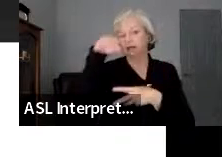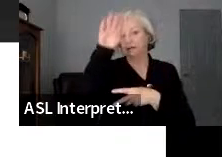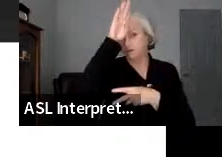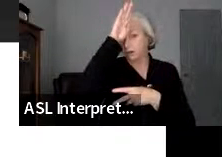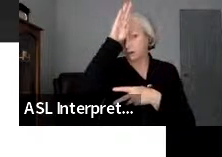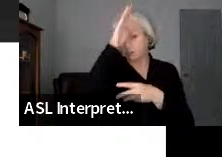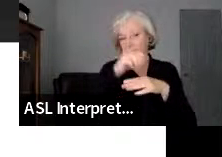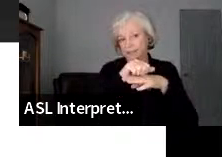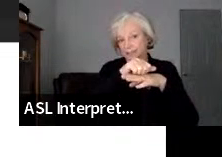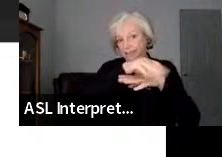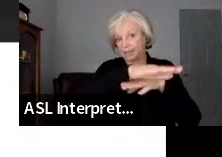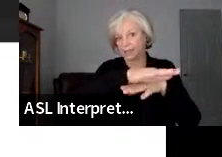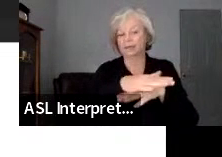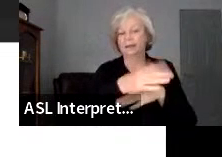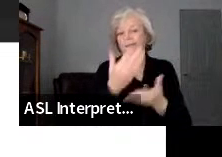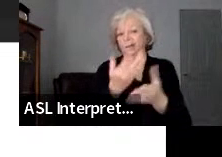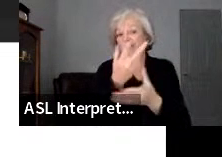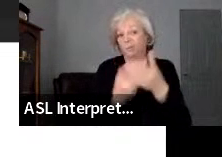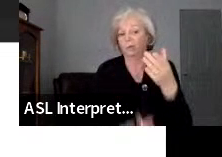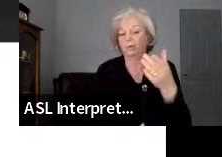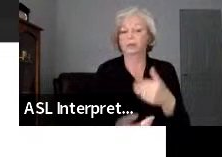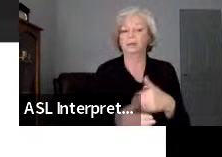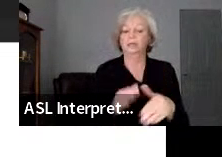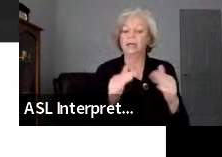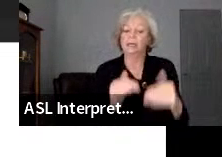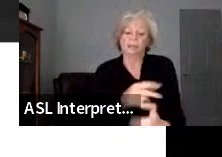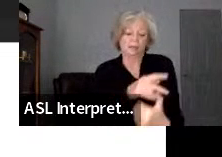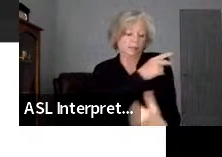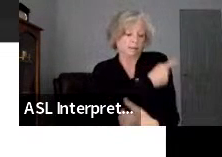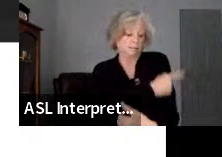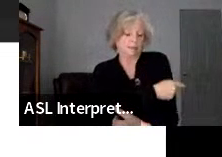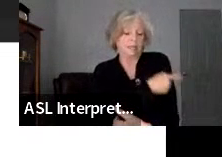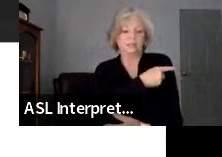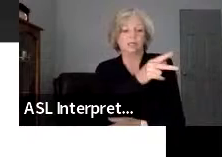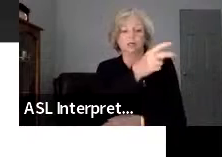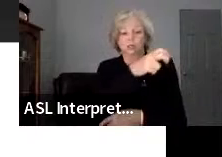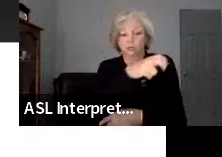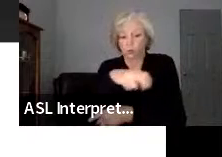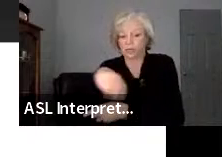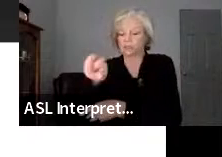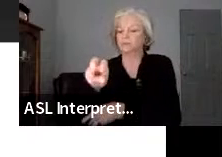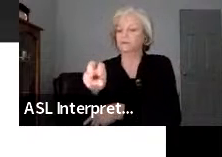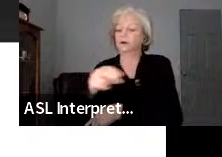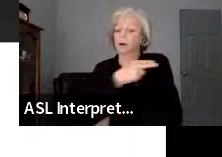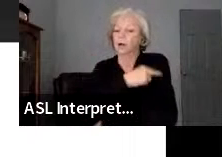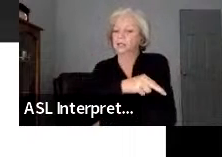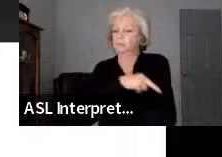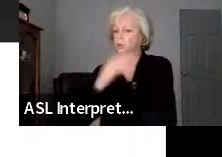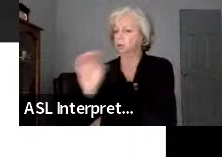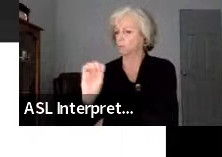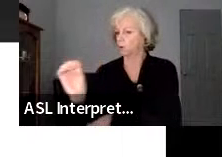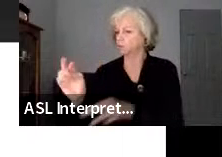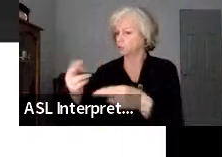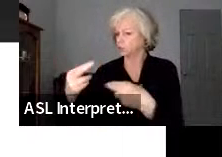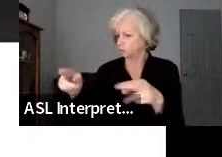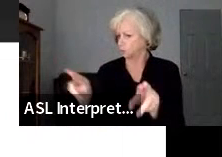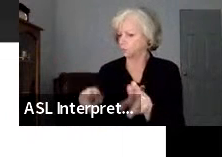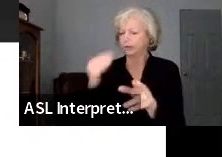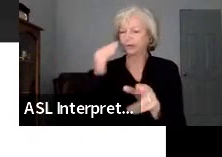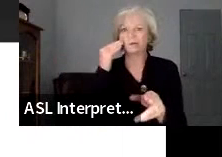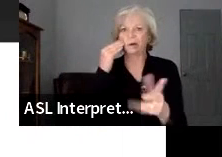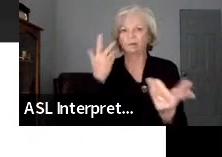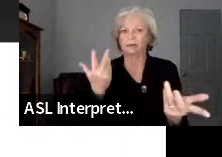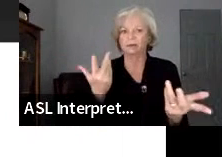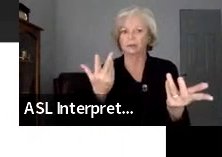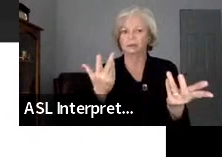an ambulance, maybe both. And then the patient would be transported to a hospital emergency room. And as you could well imagine,